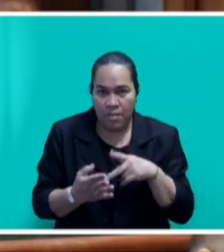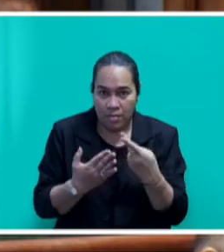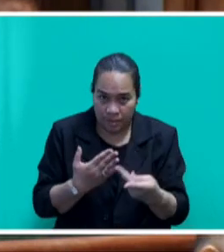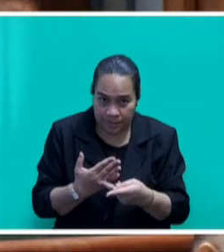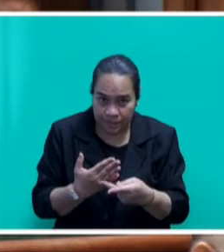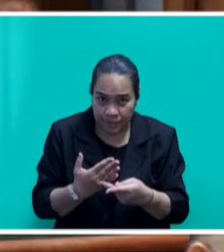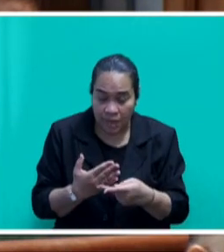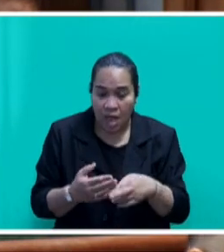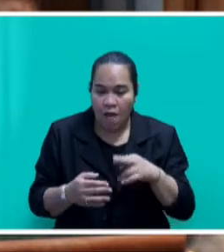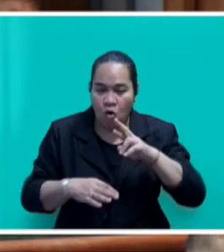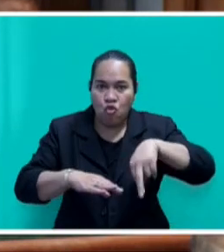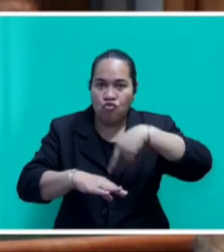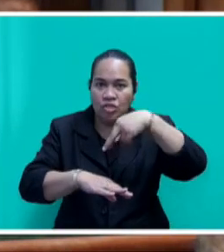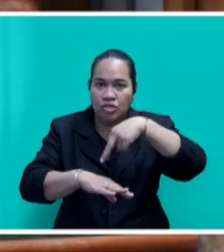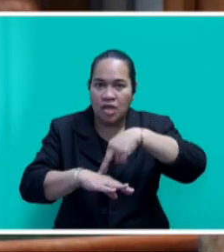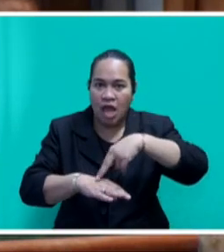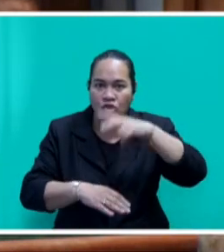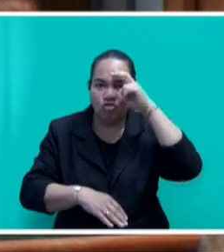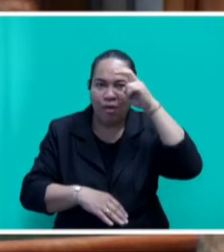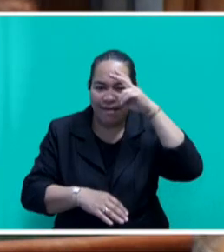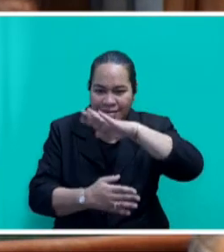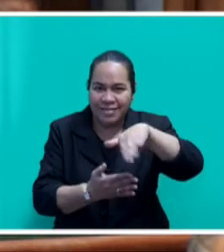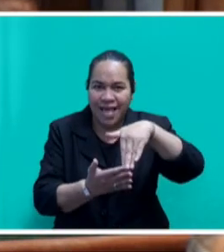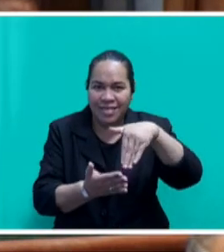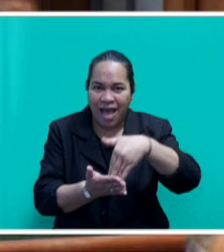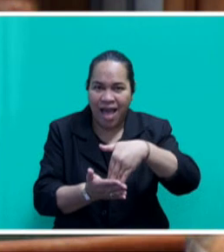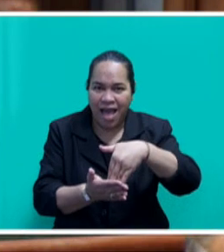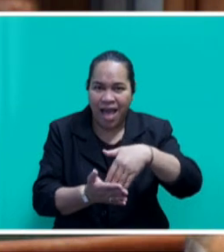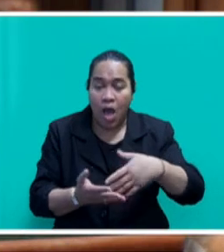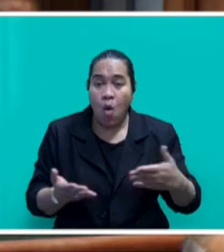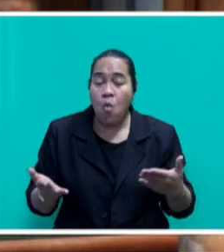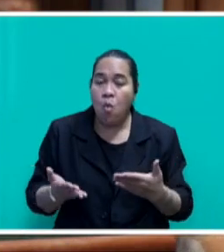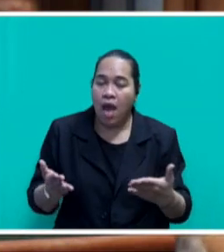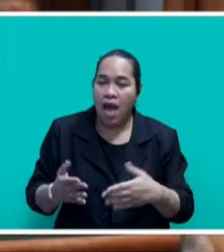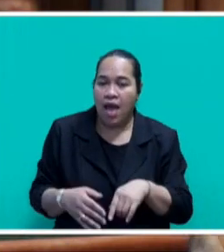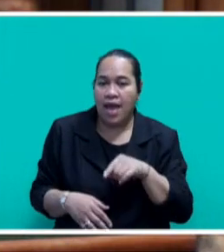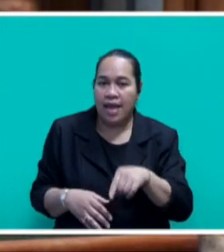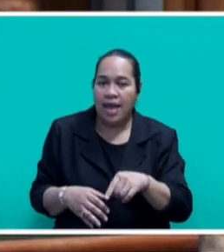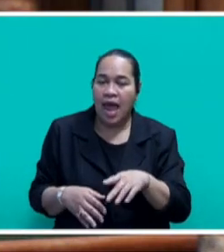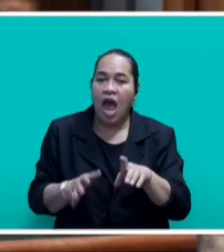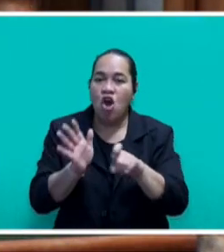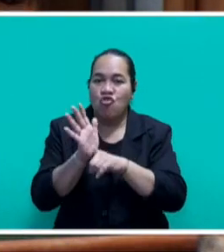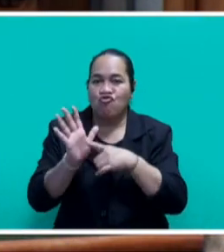for a regional training center to be based out of Ndombuilewu Research Station in